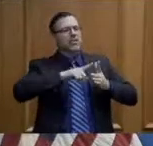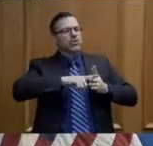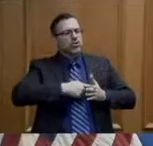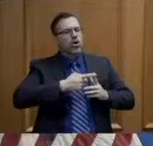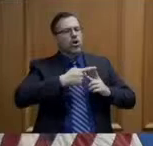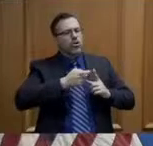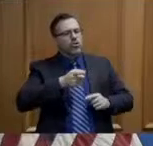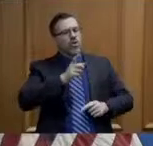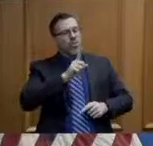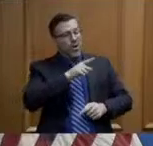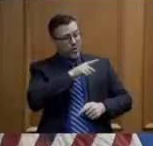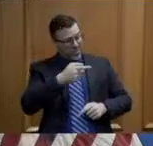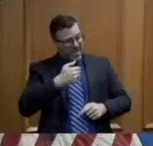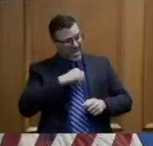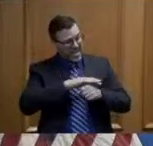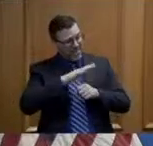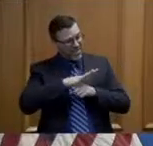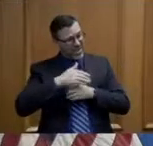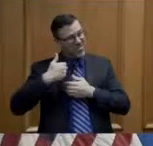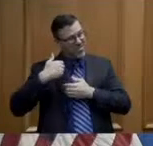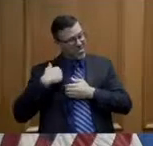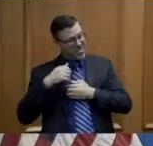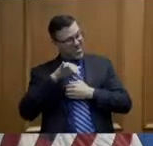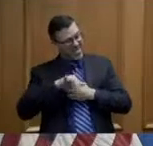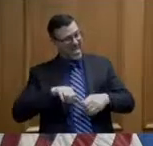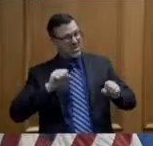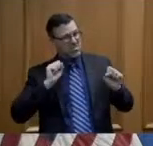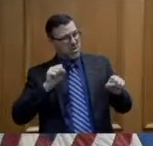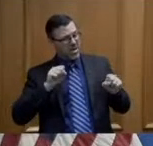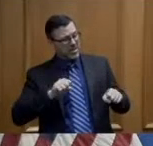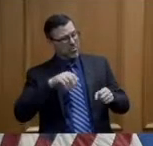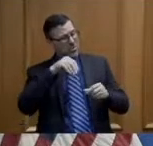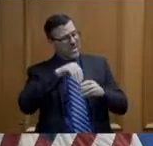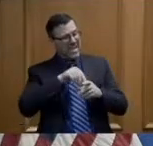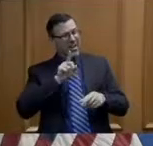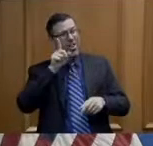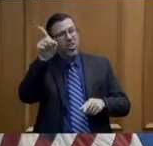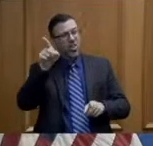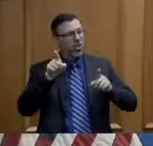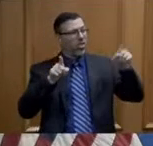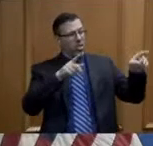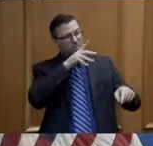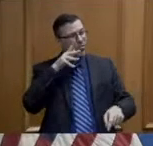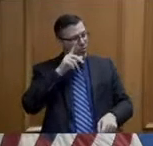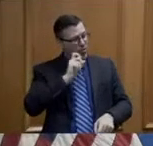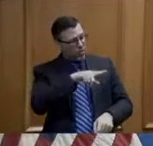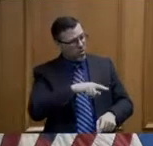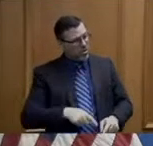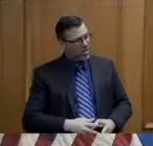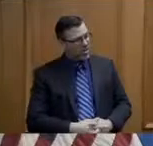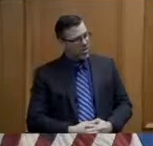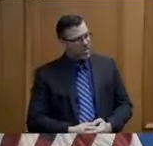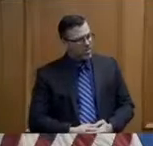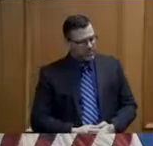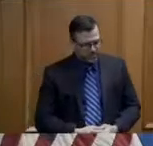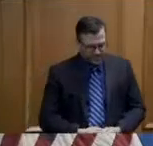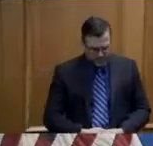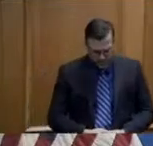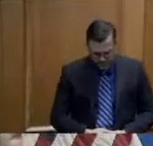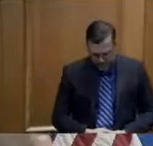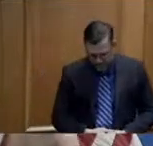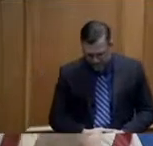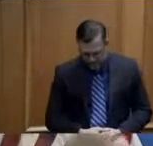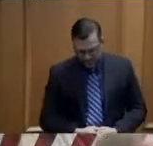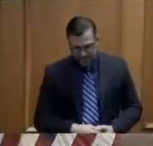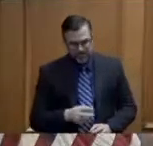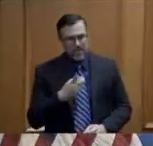has tested positive? Is that realistic for a rural health department to also take on that obligation? Thanks. I'll let